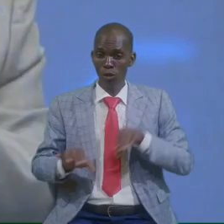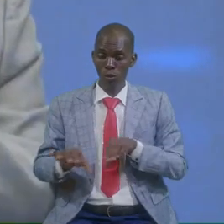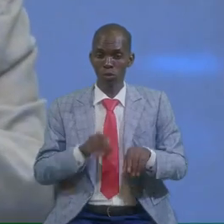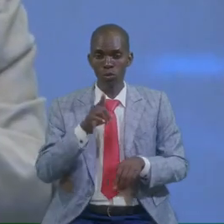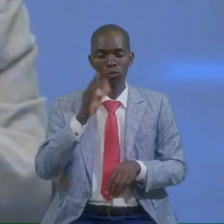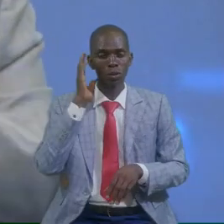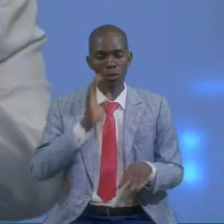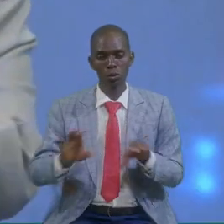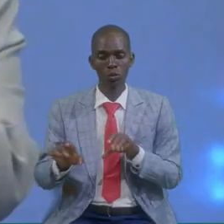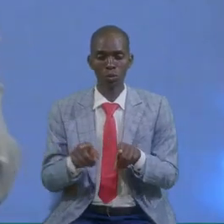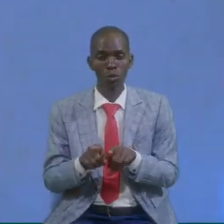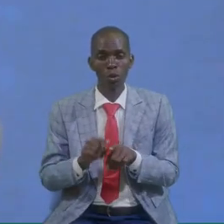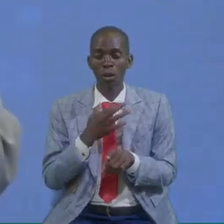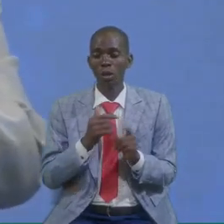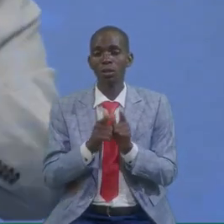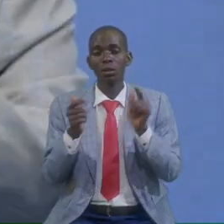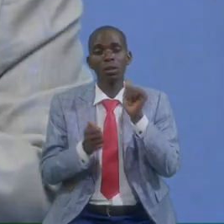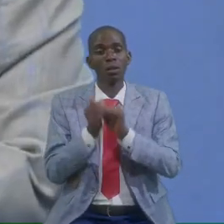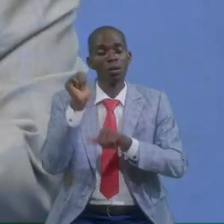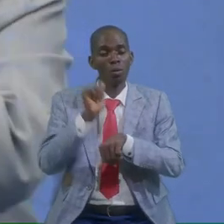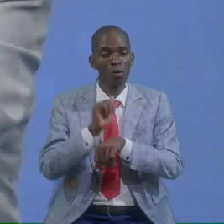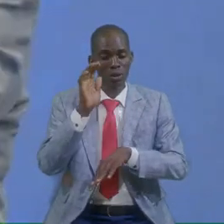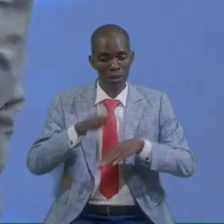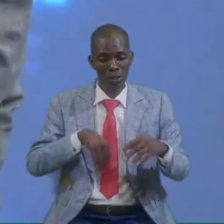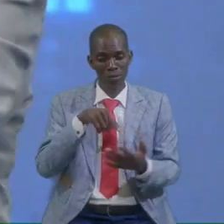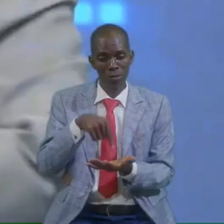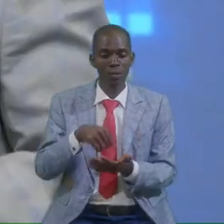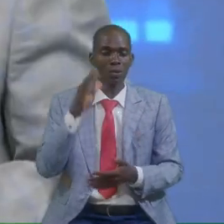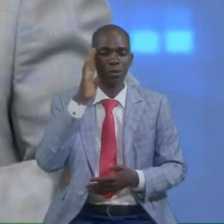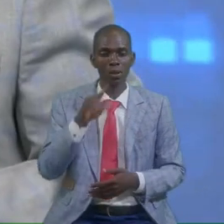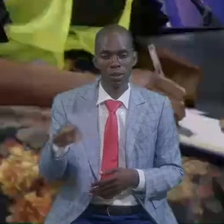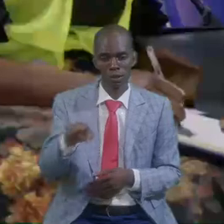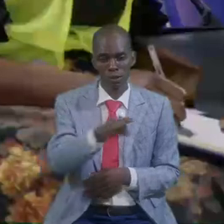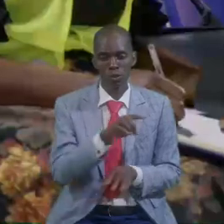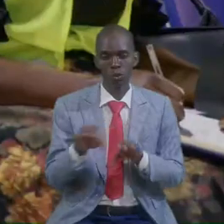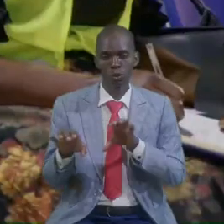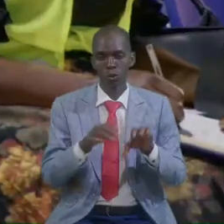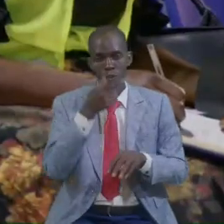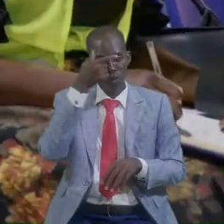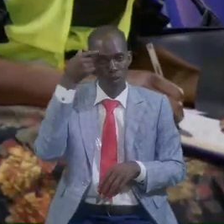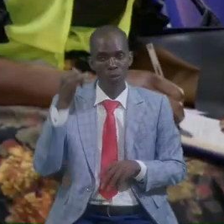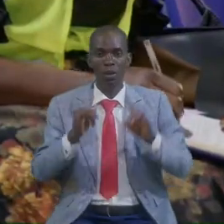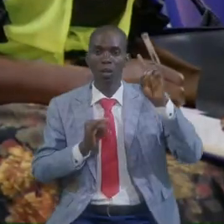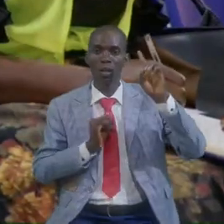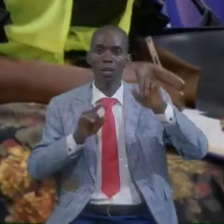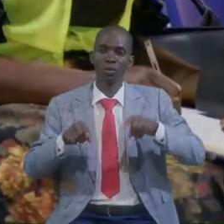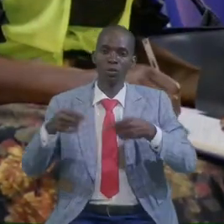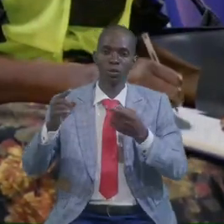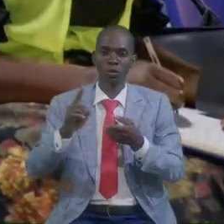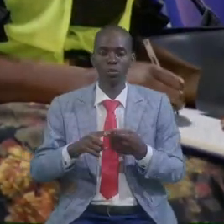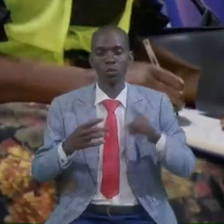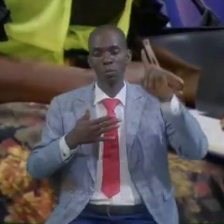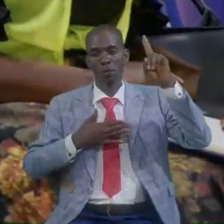and greater works than these shall he do, because I go unto my Father. Look at